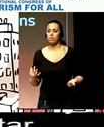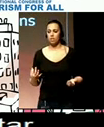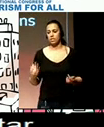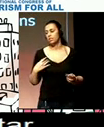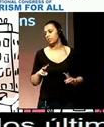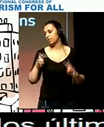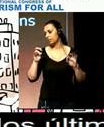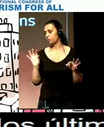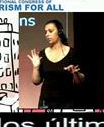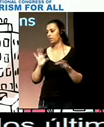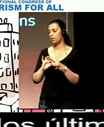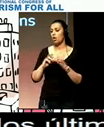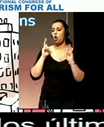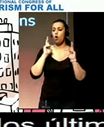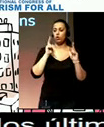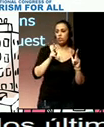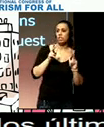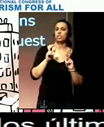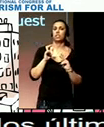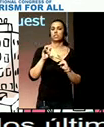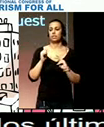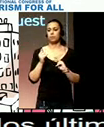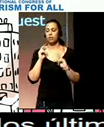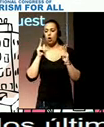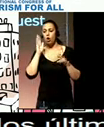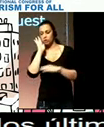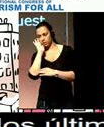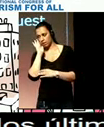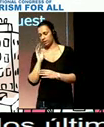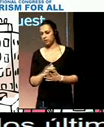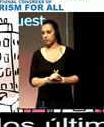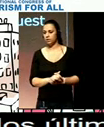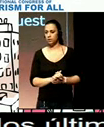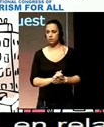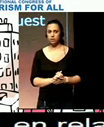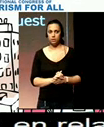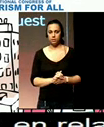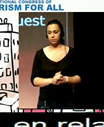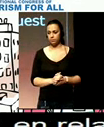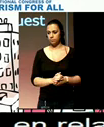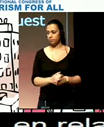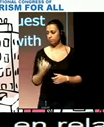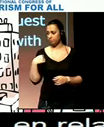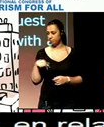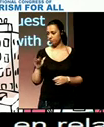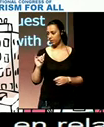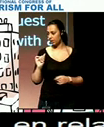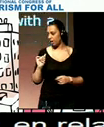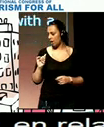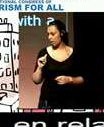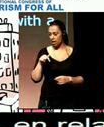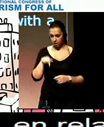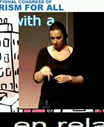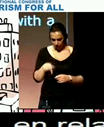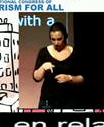houses. On the right-hand side, I have a slide with a small rural guest house in a village